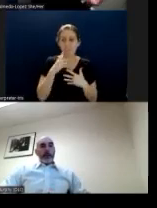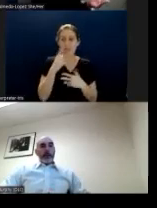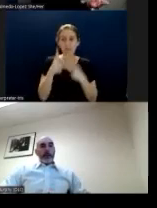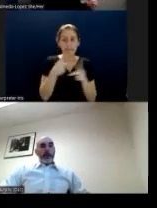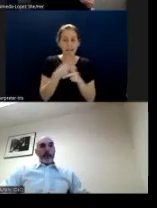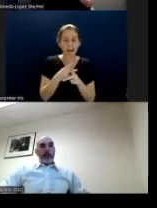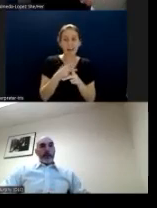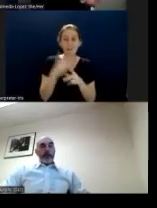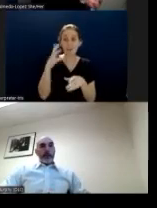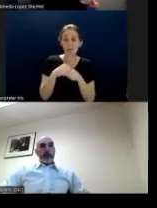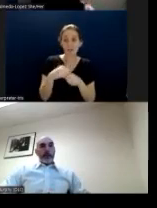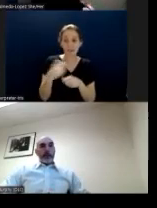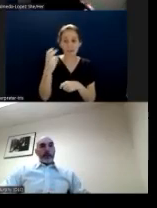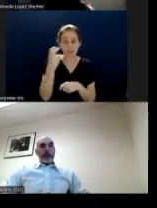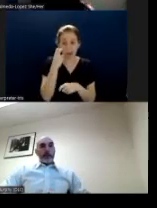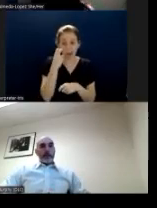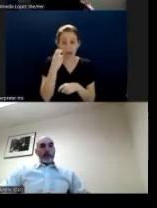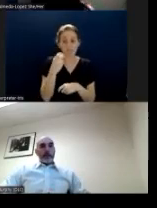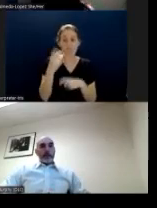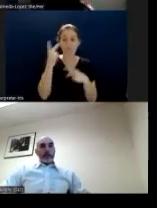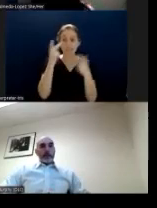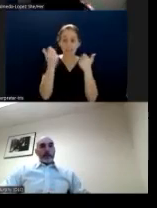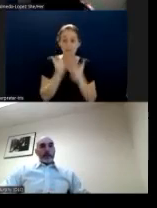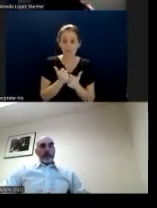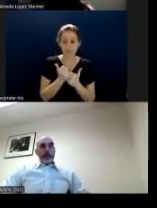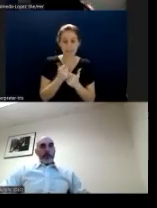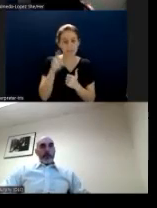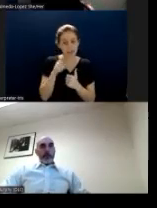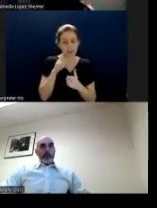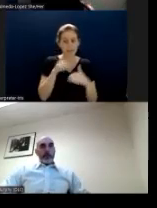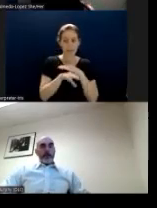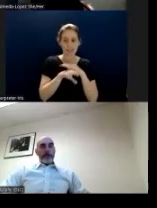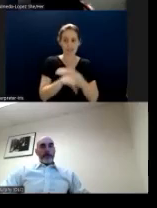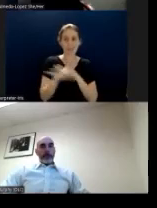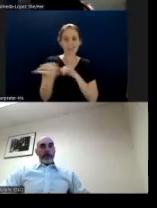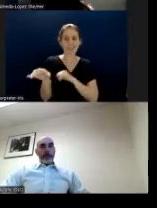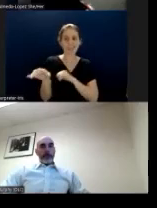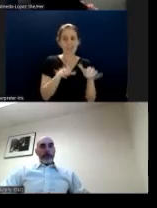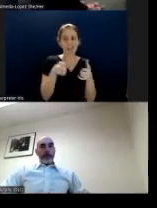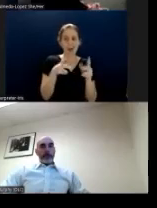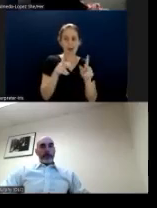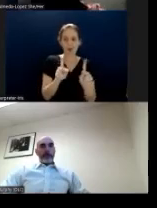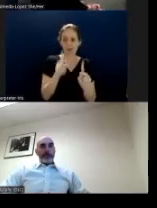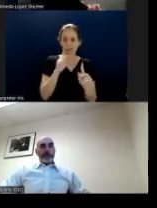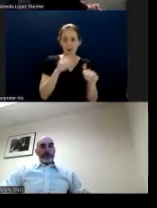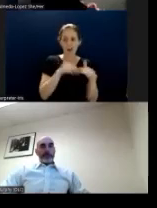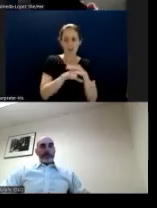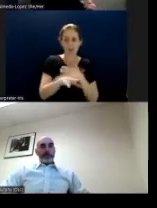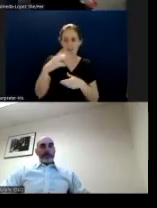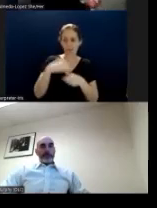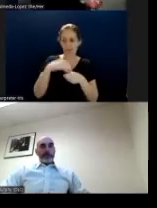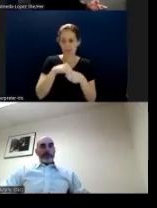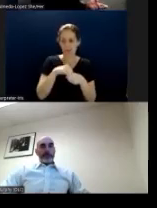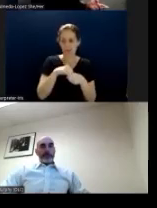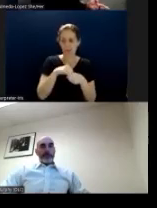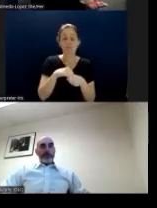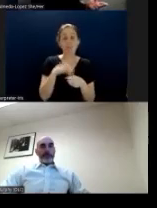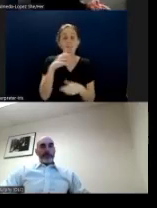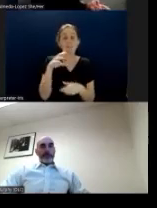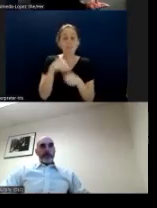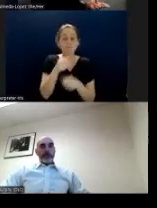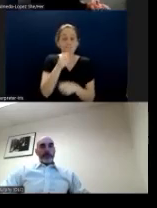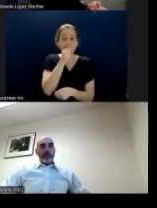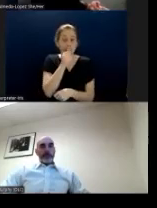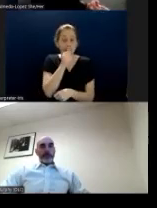non-visual accessibility for the blind and visually impaired, in a manner that provides the same opportunity for access and participation, including privacy